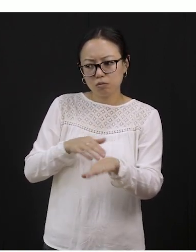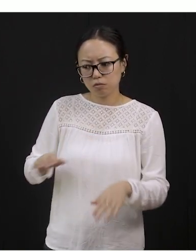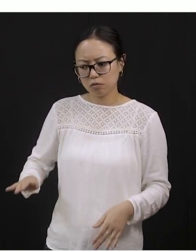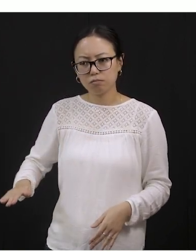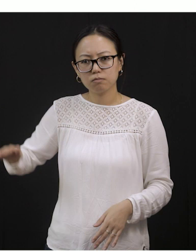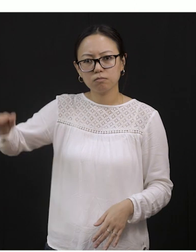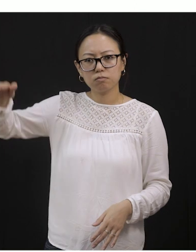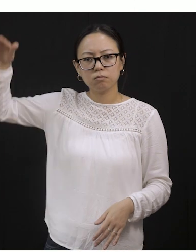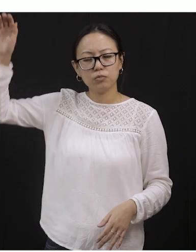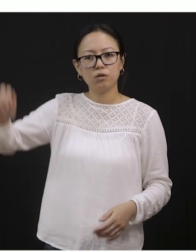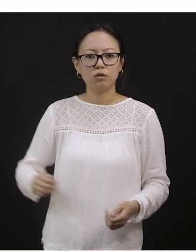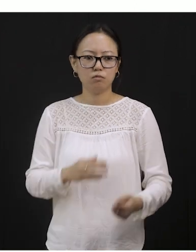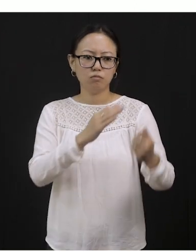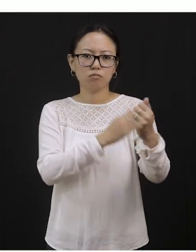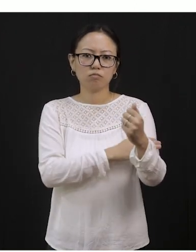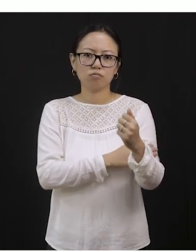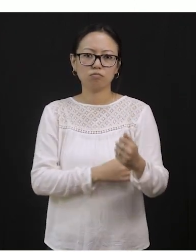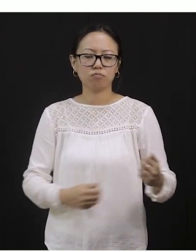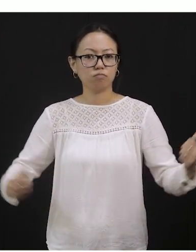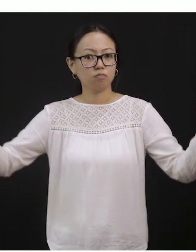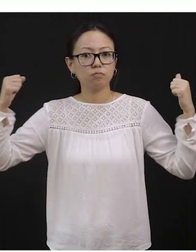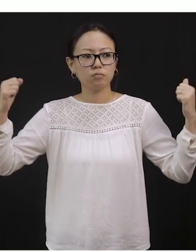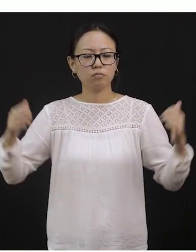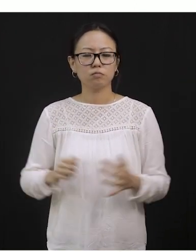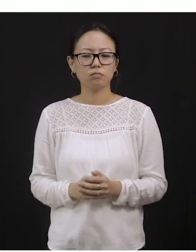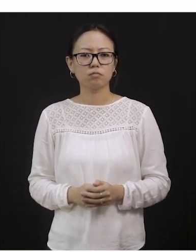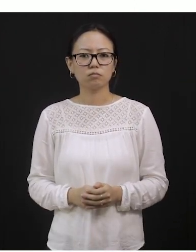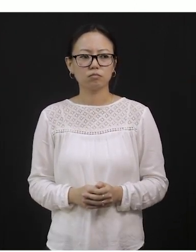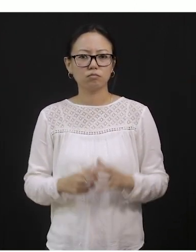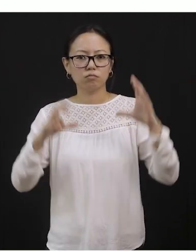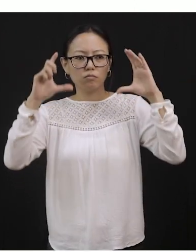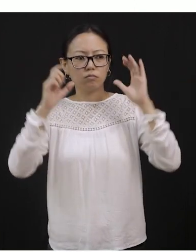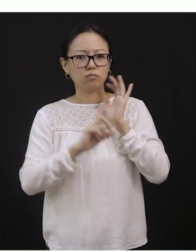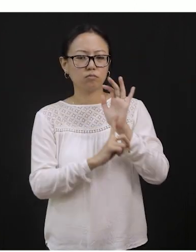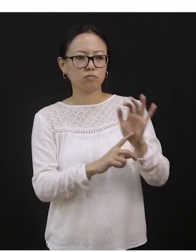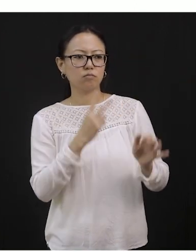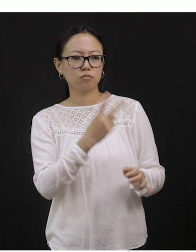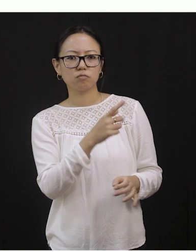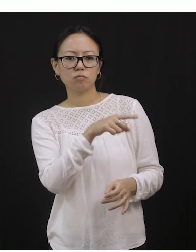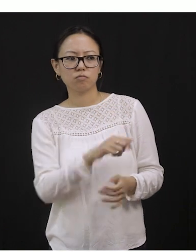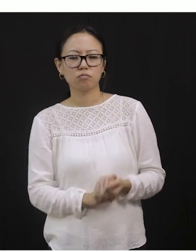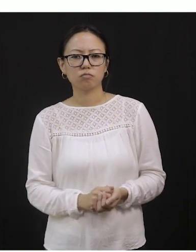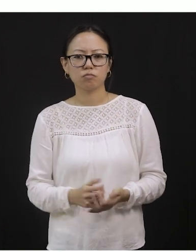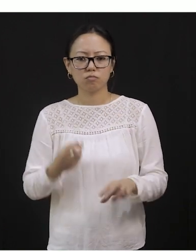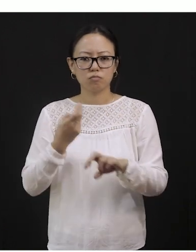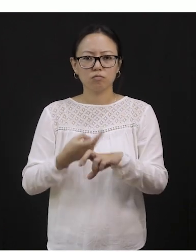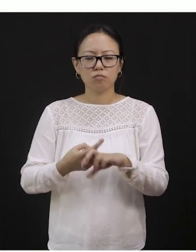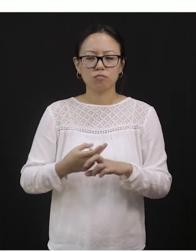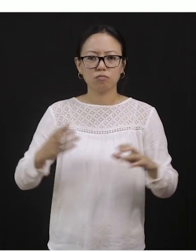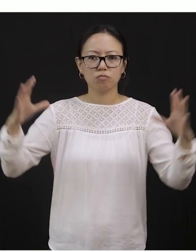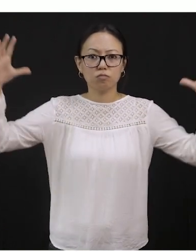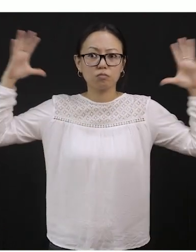taking the rock, this big rock, the way he is giving this kick to the dragon. All right. So this